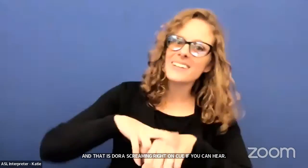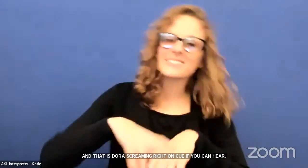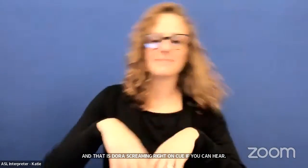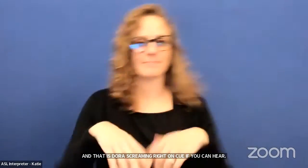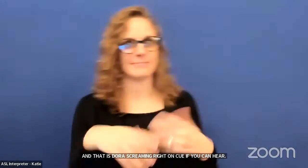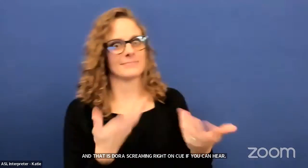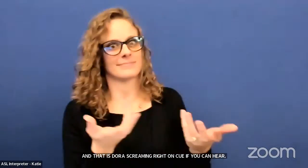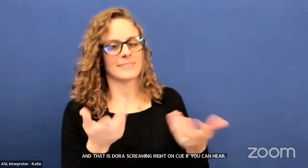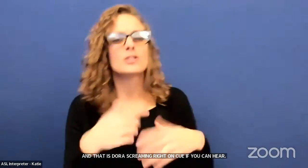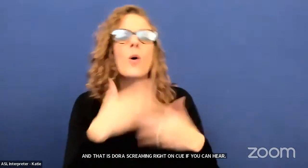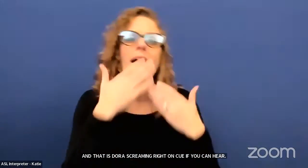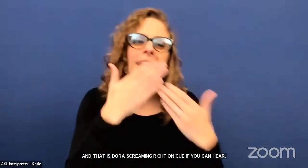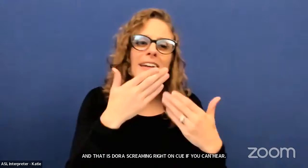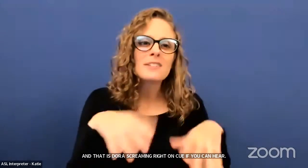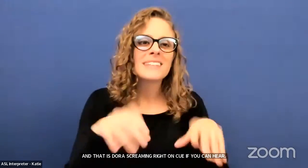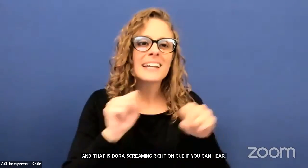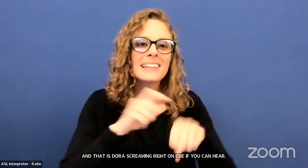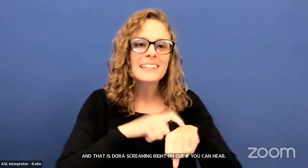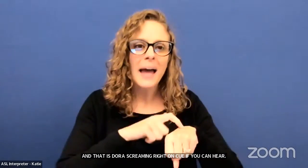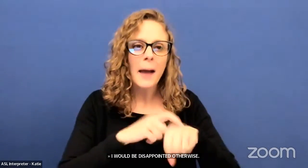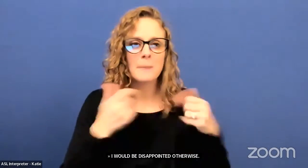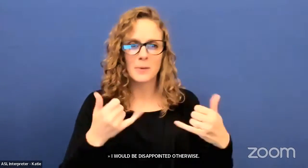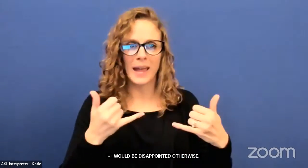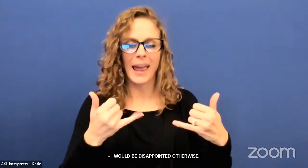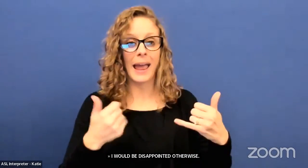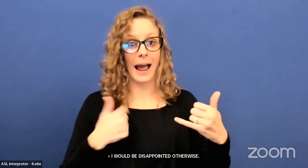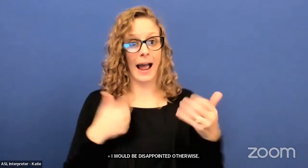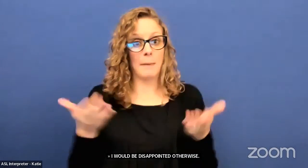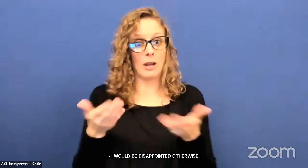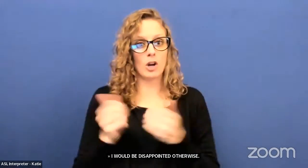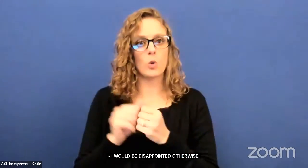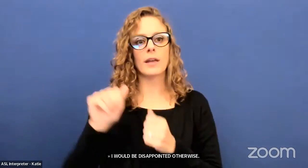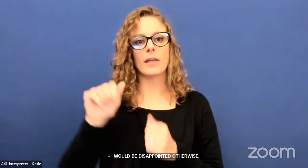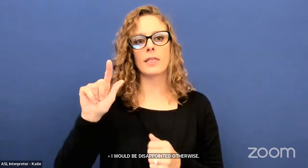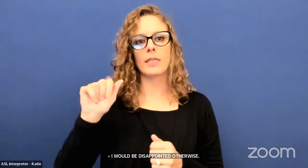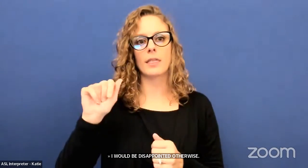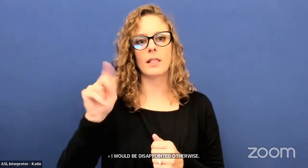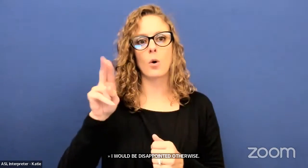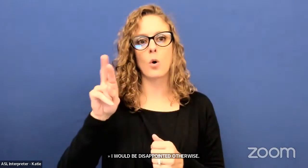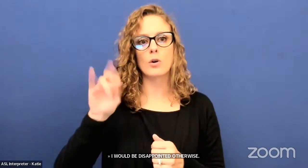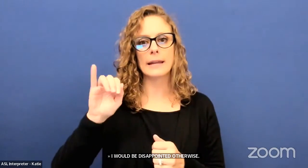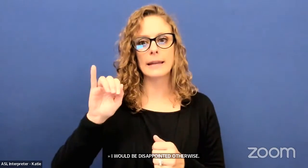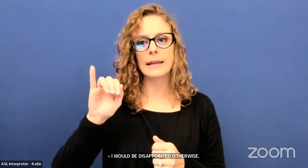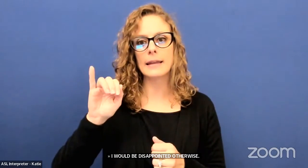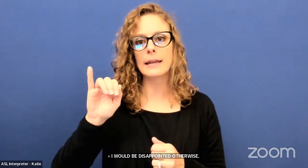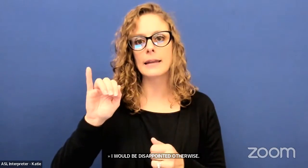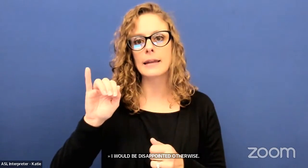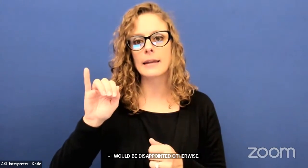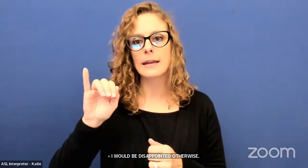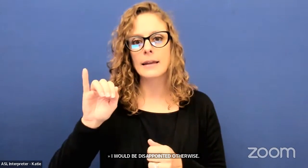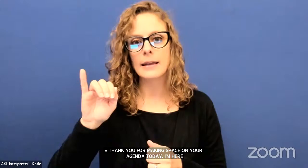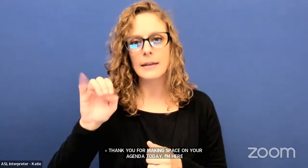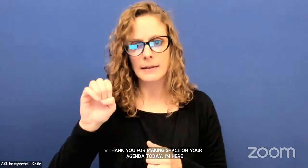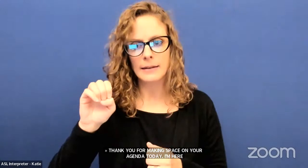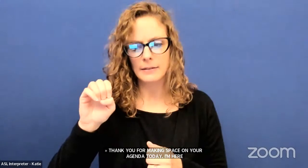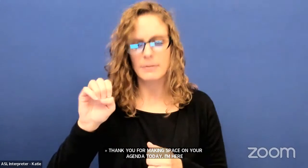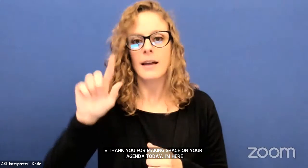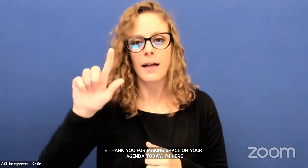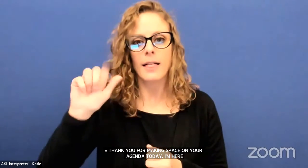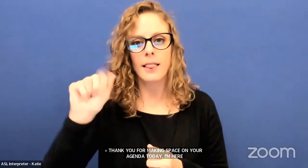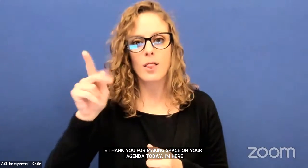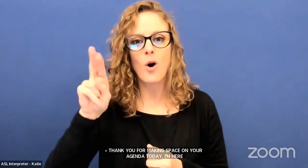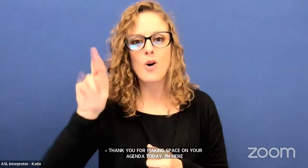making some space on your agenda today. I'm actually here with Lori McFadden, who is our Director of Emergency Medical